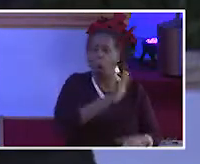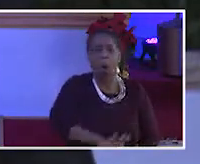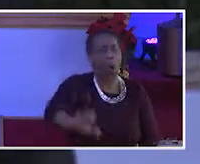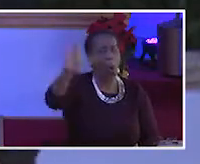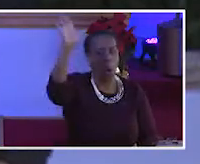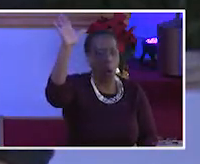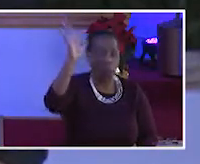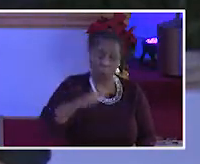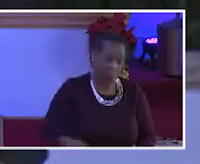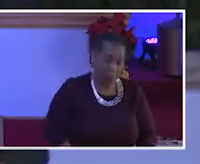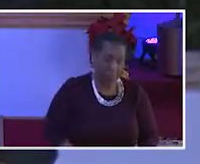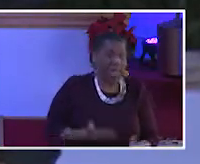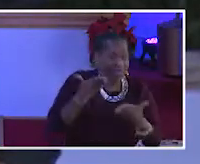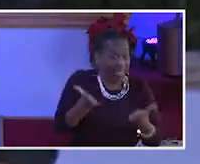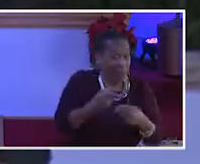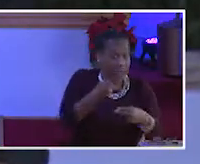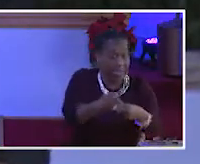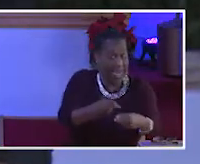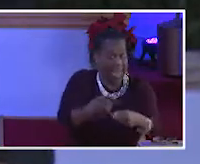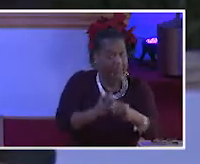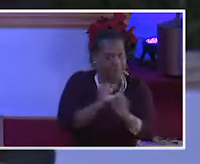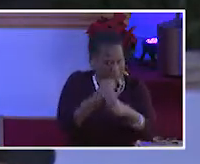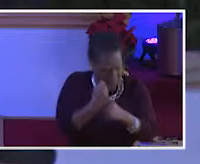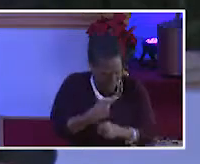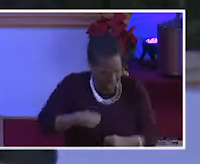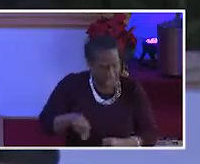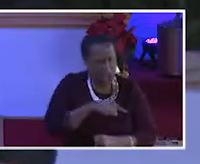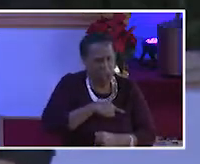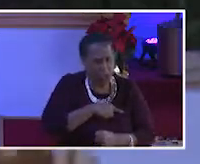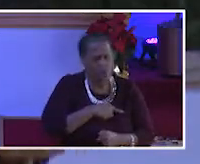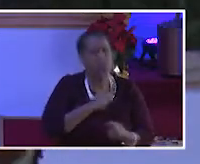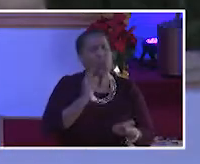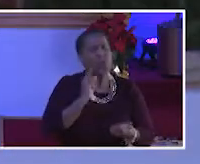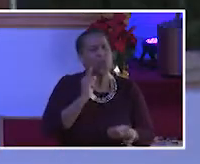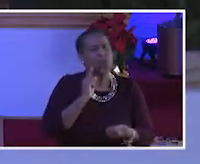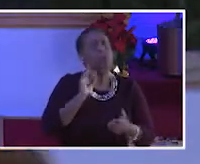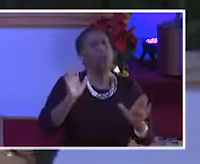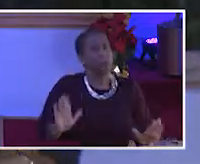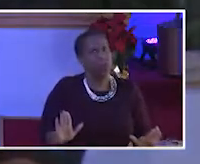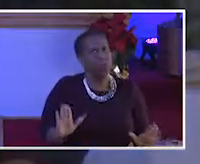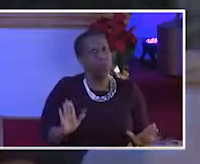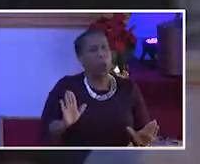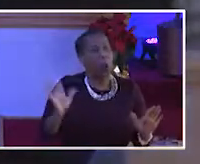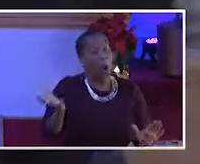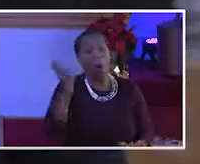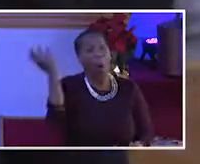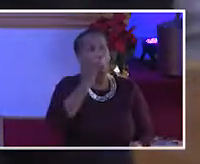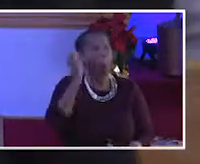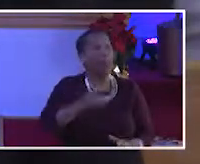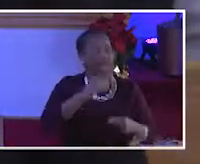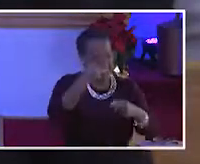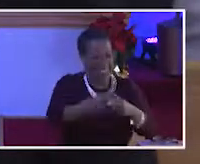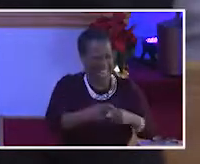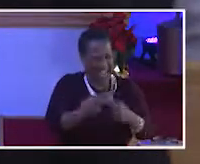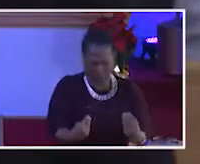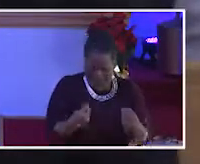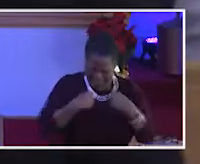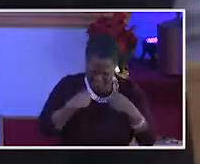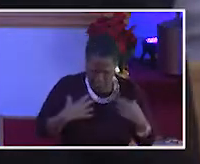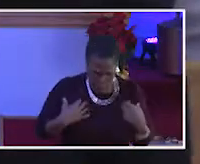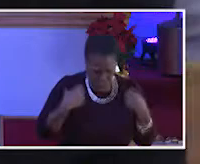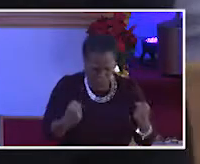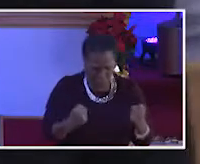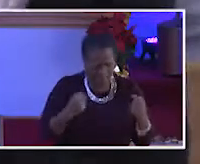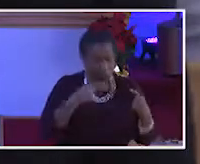Oh, there's a name that'll make your enemies your footstool. Oh, there's a name that'll give you strength for